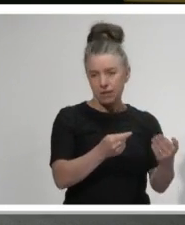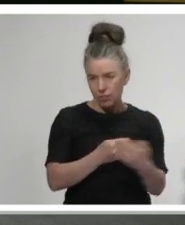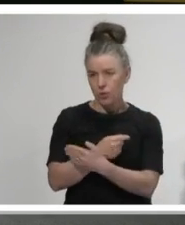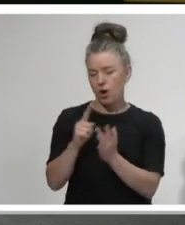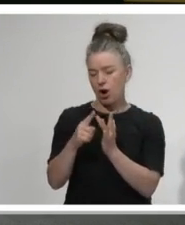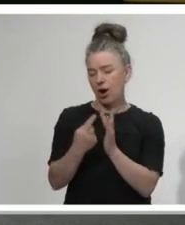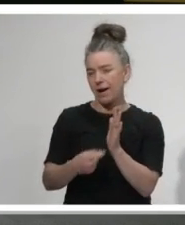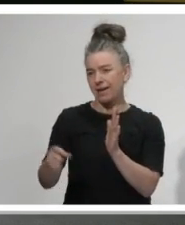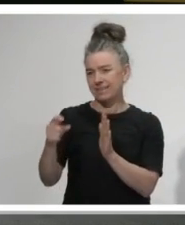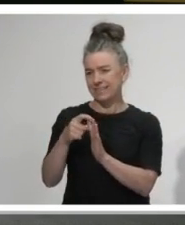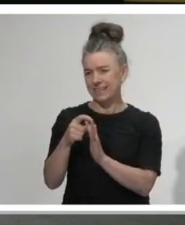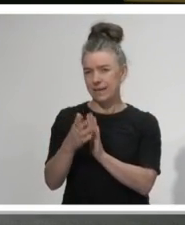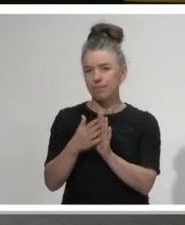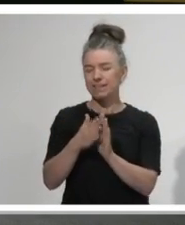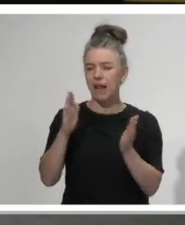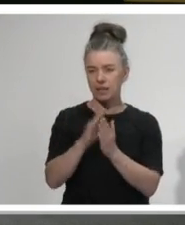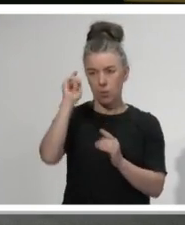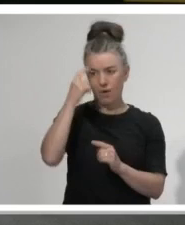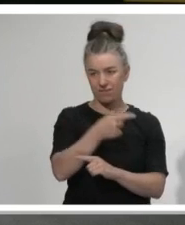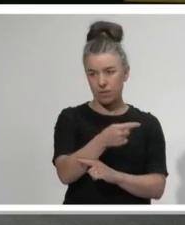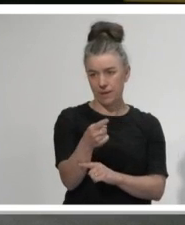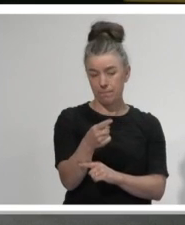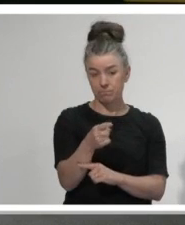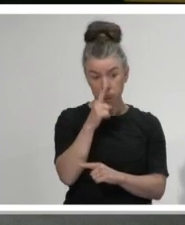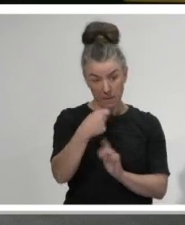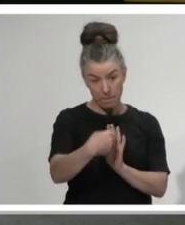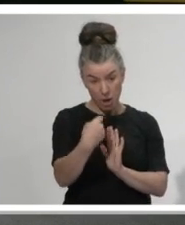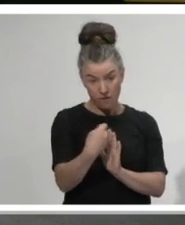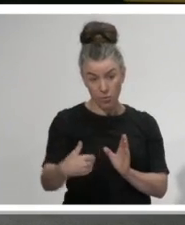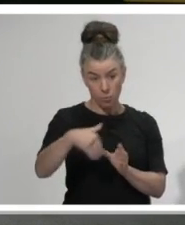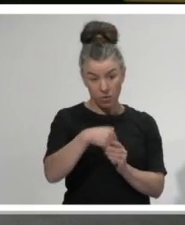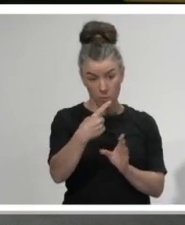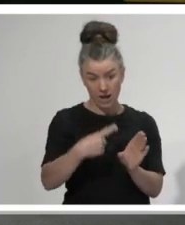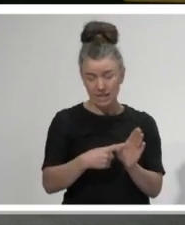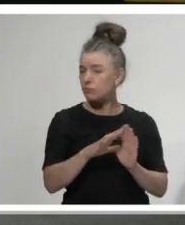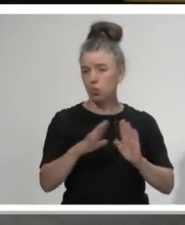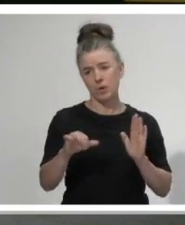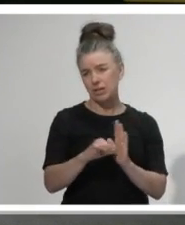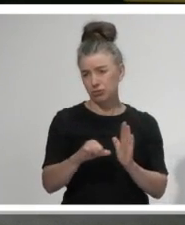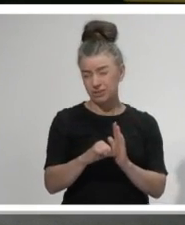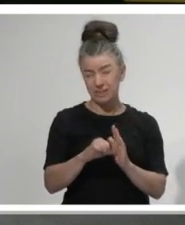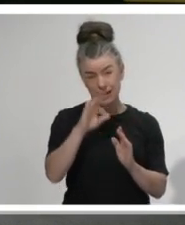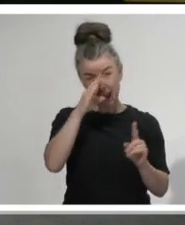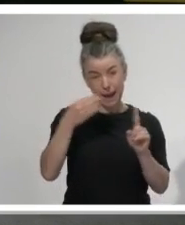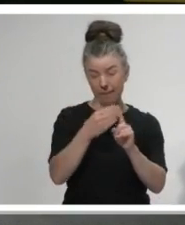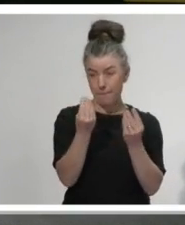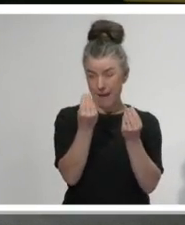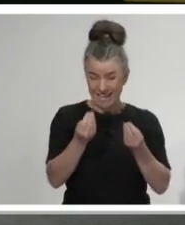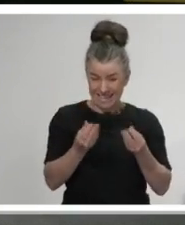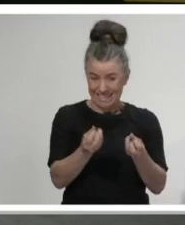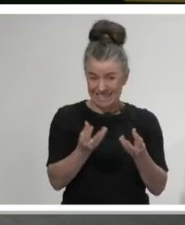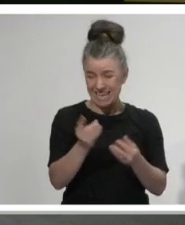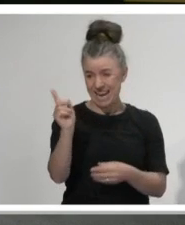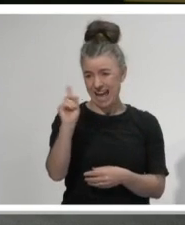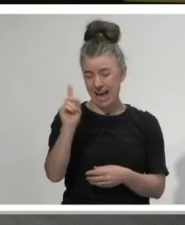them to concern themselves about that. And if they can pay it back within a year, it's interest free. It's about cash flow for those small businesses that play